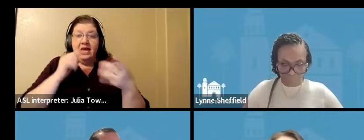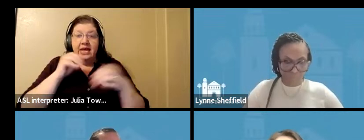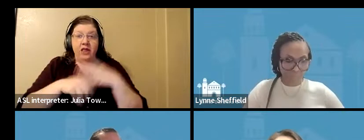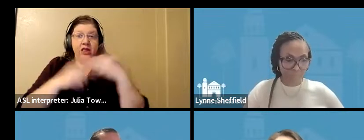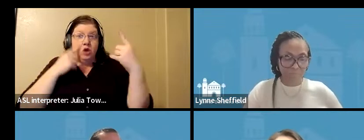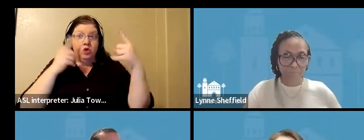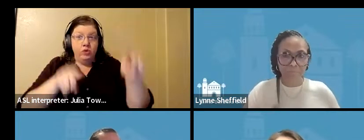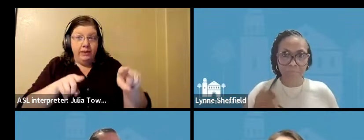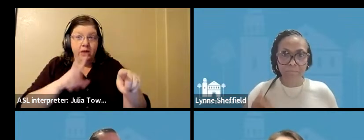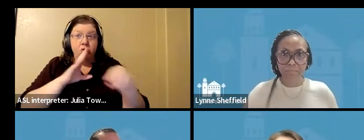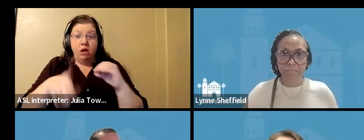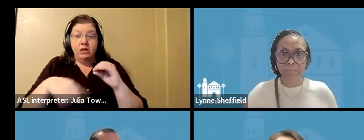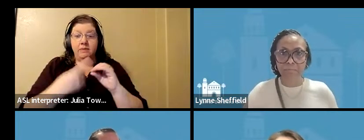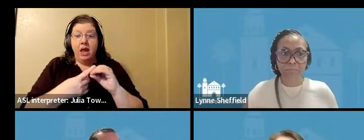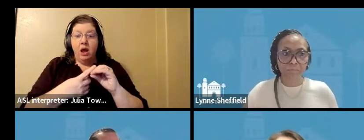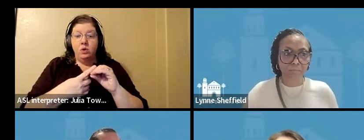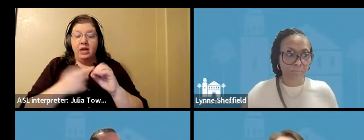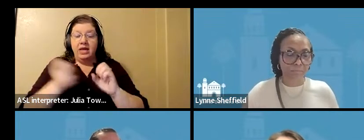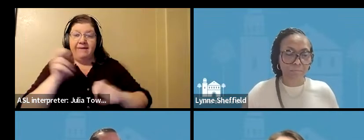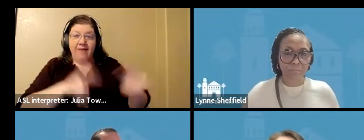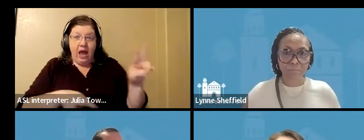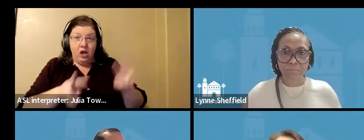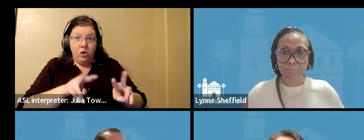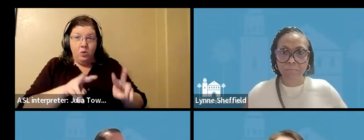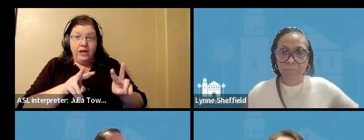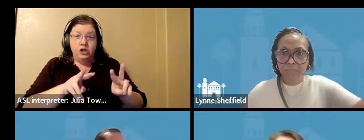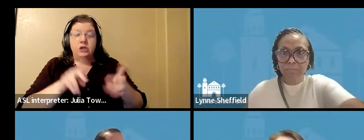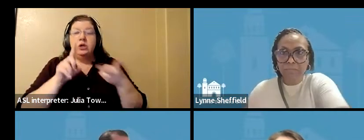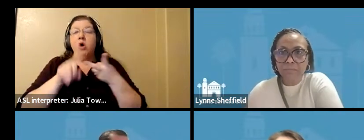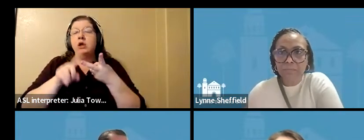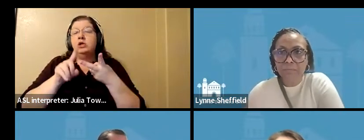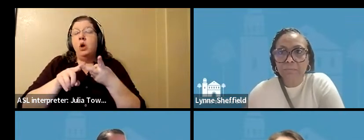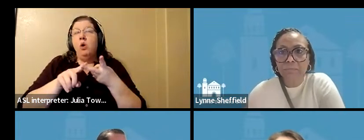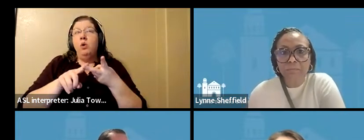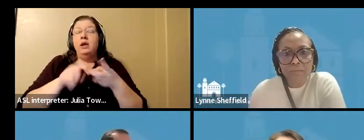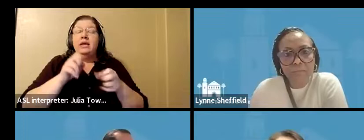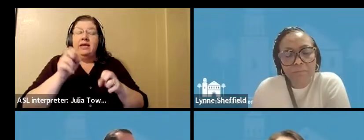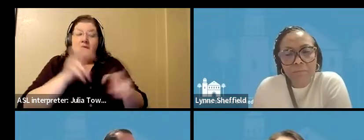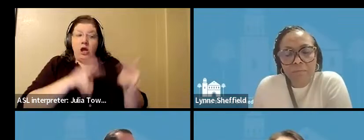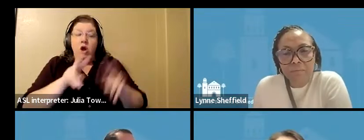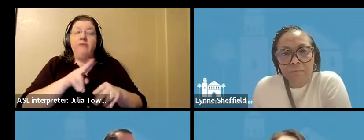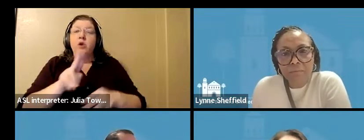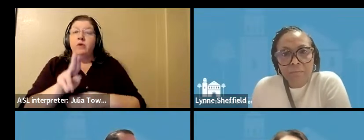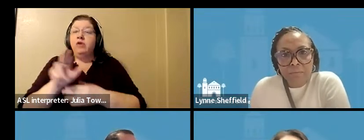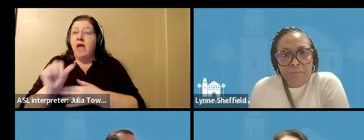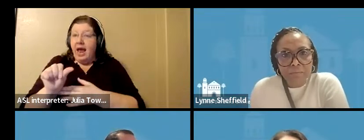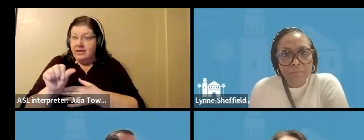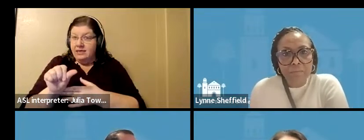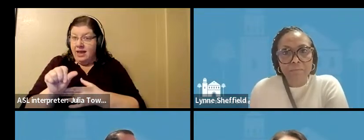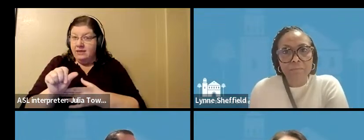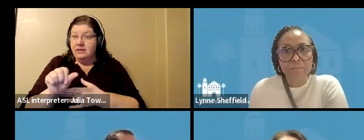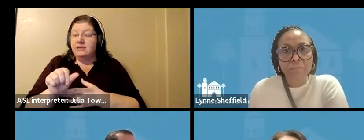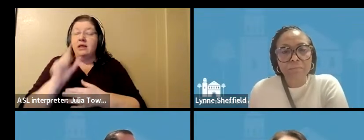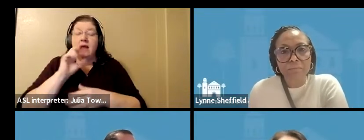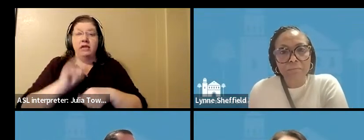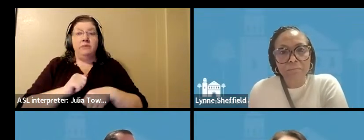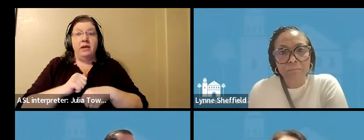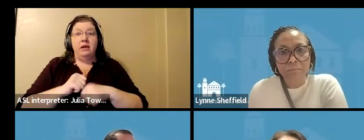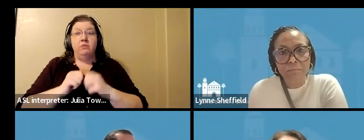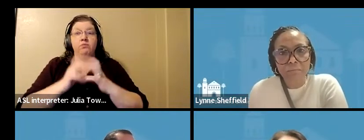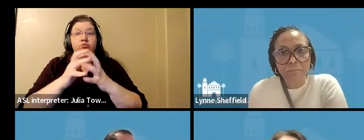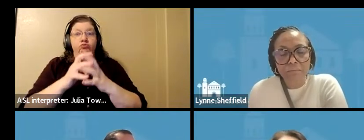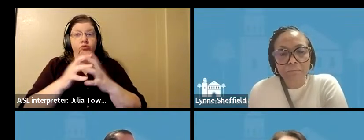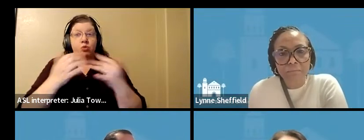about the evaluation and also not only of the universal access that is being implemented at the moment,